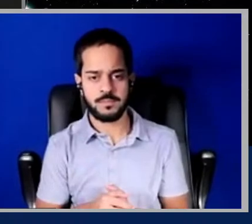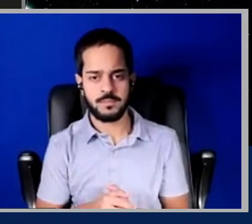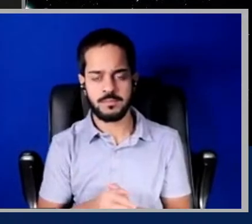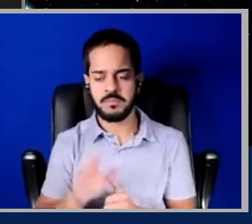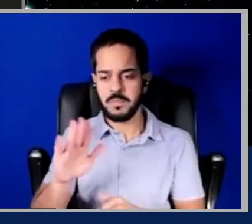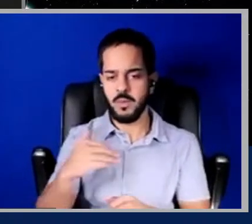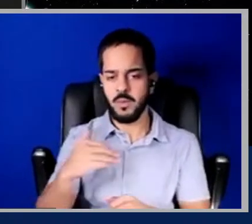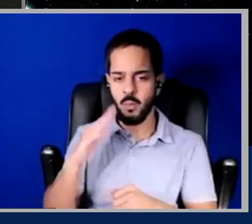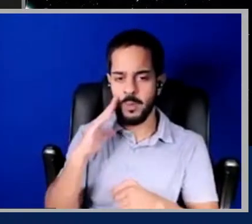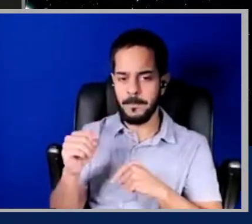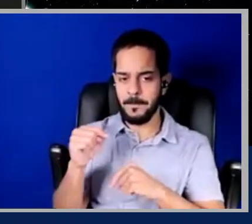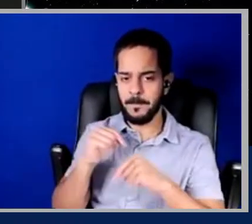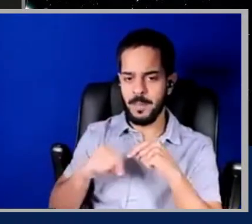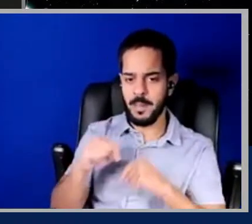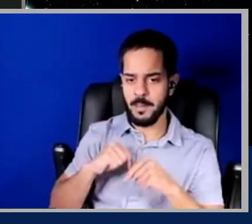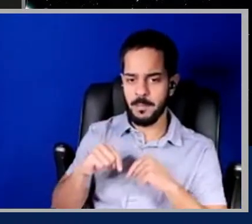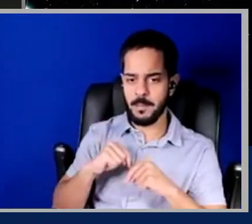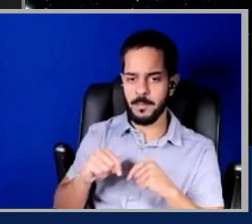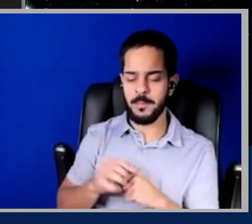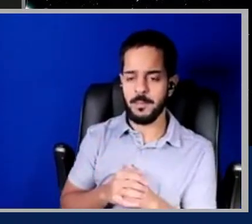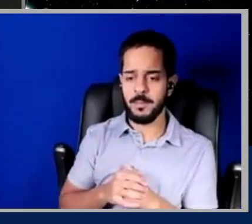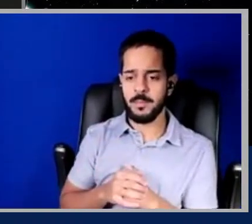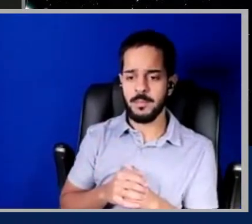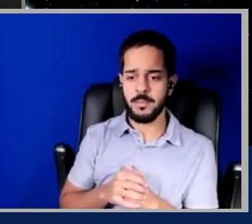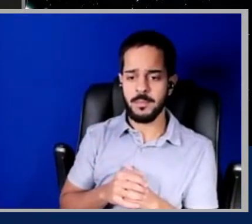second, if we were only looking at